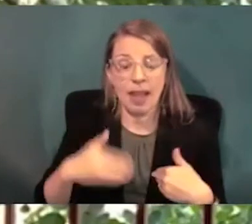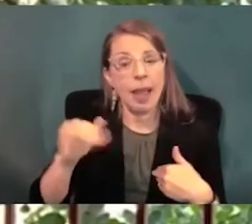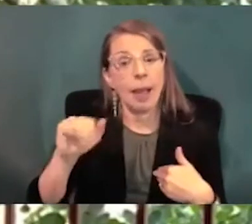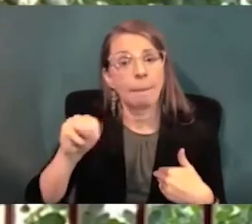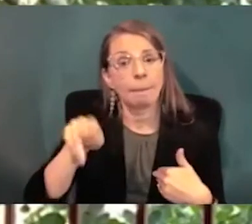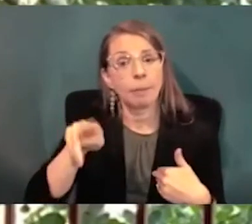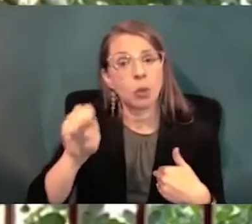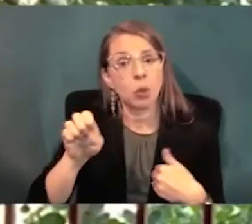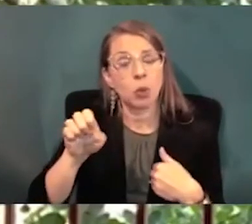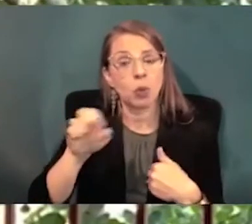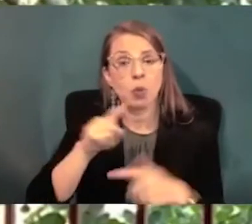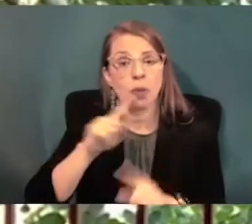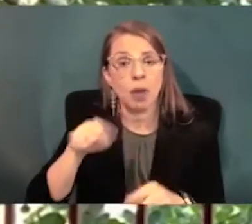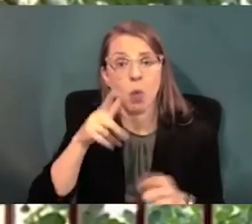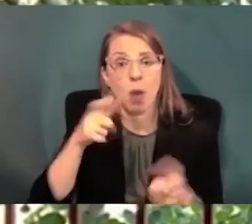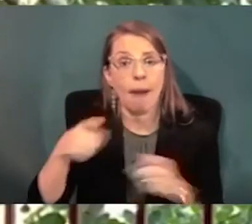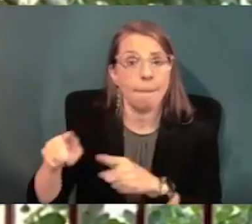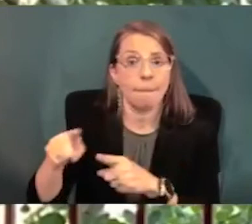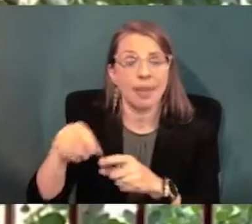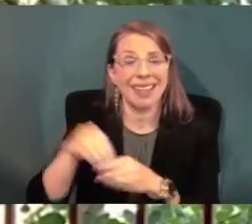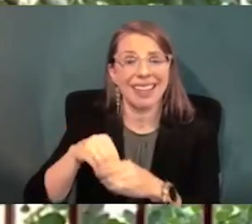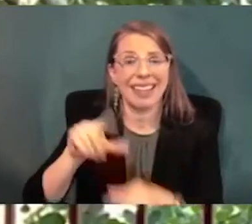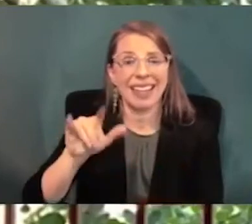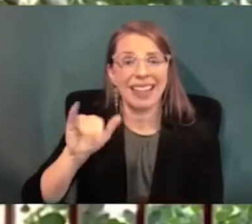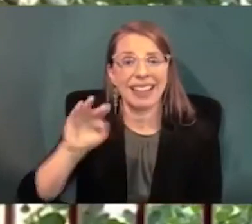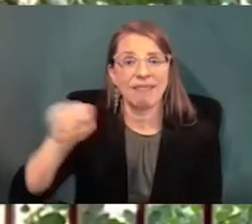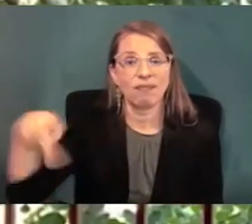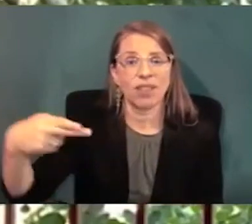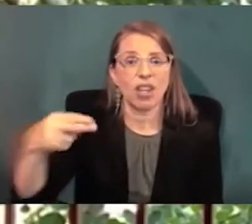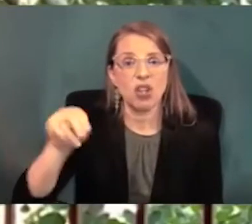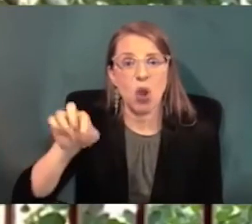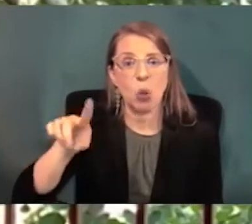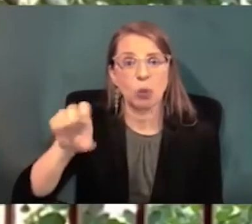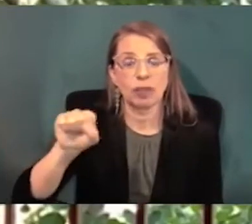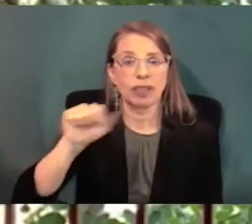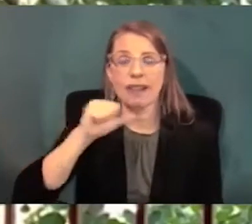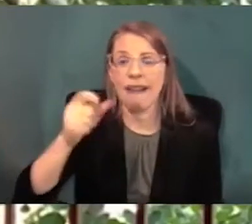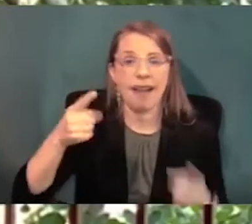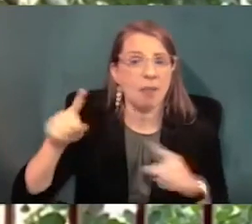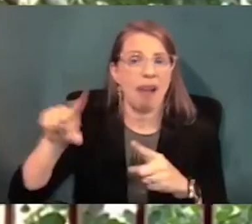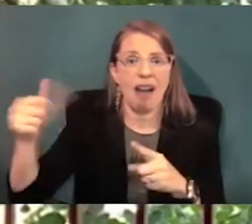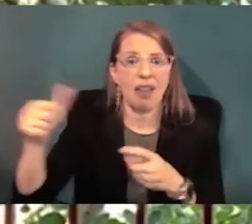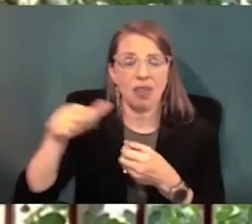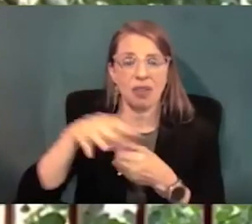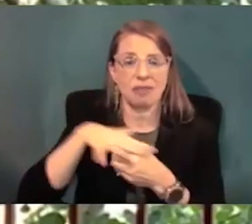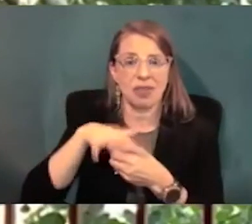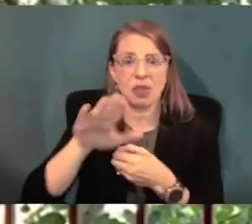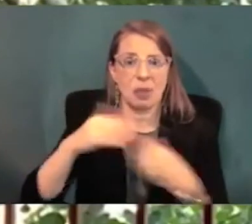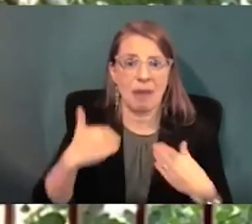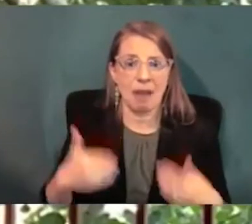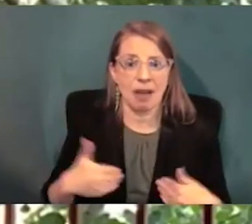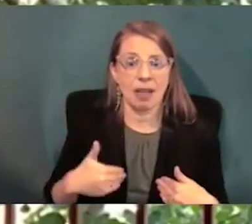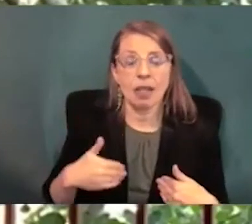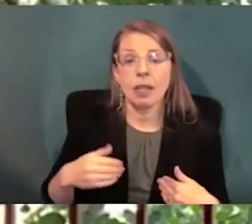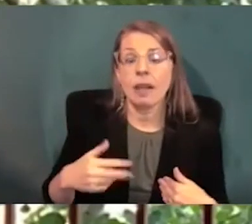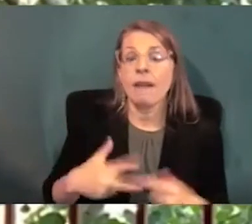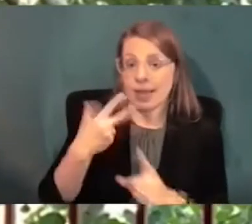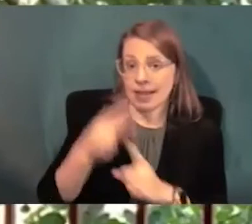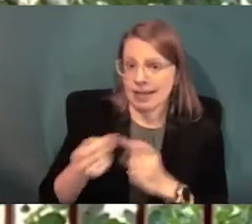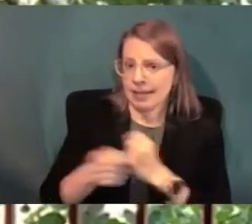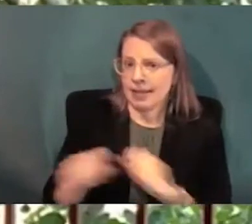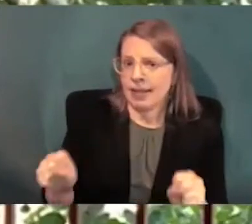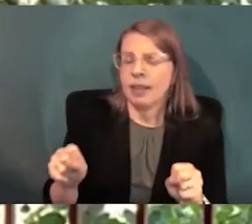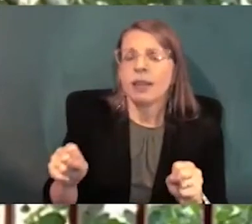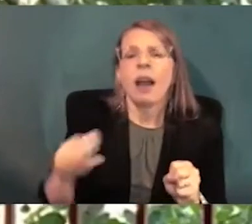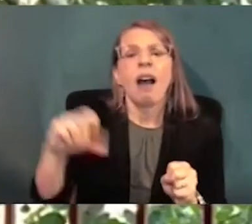going to take place in those lymph nodes. It's not going to take place really at other sites in your body. So the vaccine is safe. We don't see any